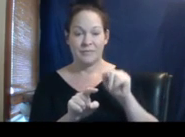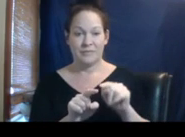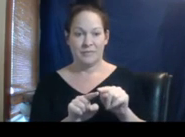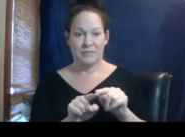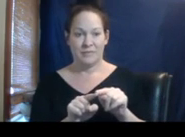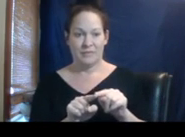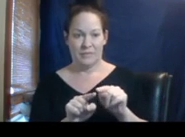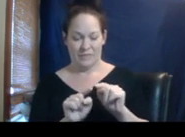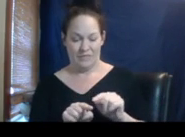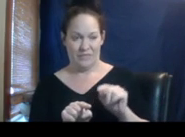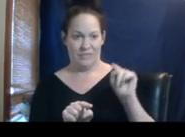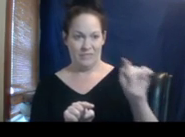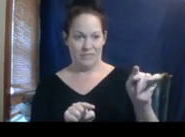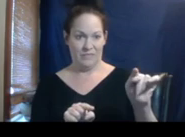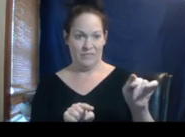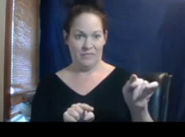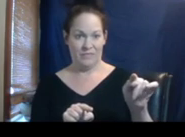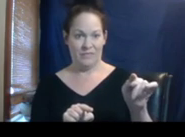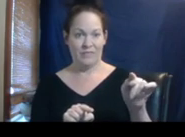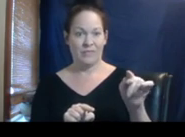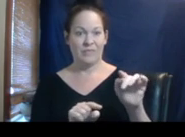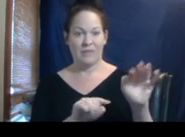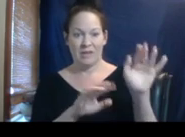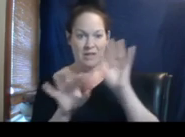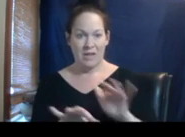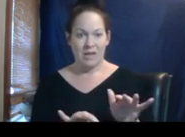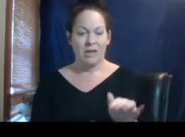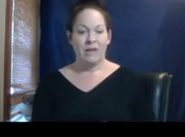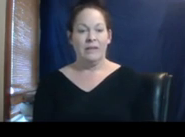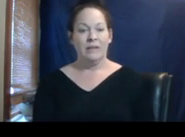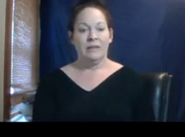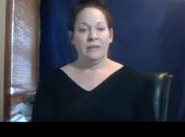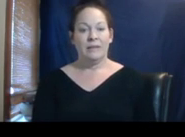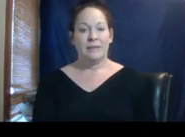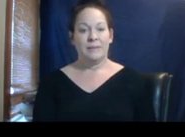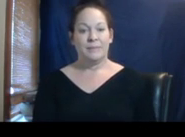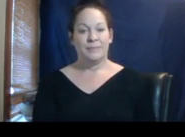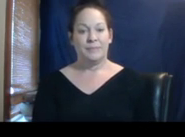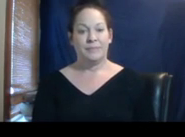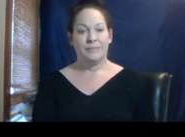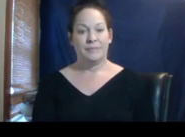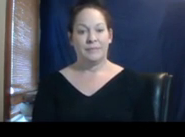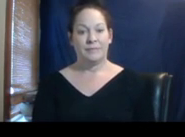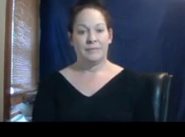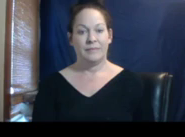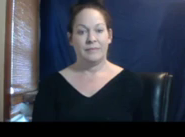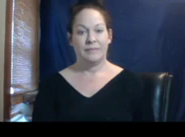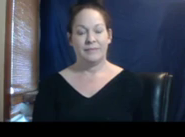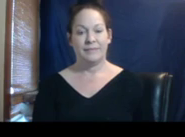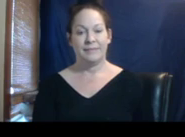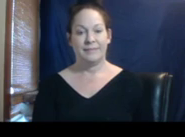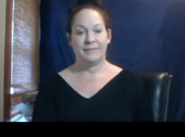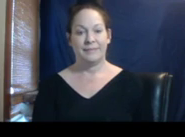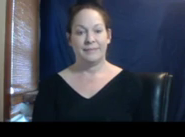So I will now multiply this back through. I get x cubed minus 3x squared.